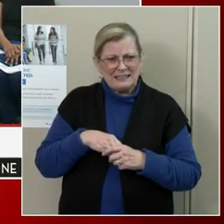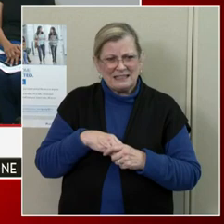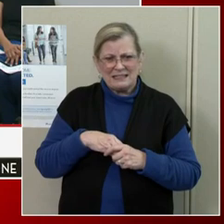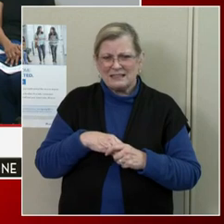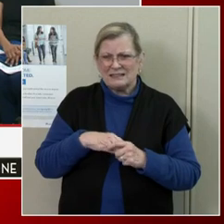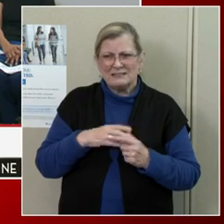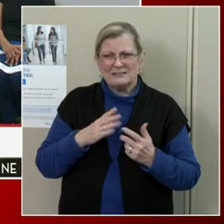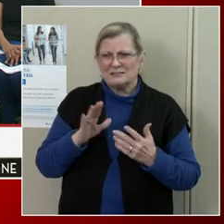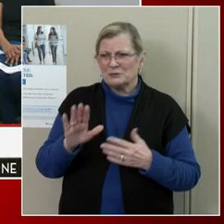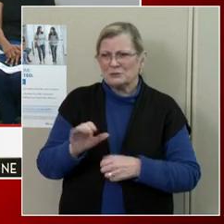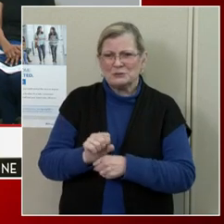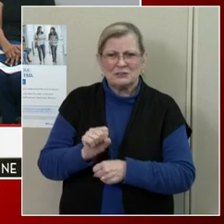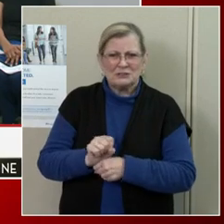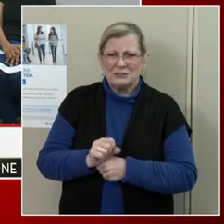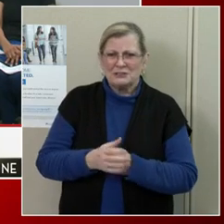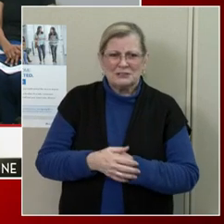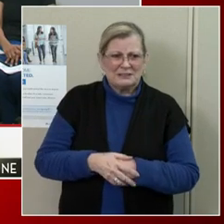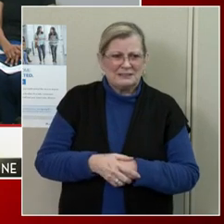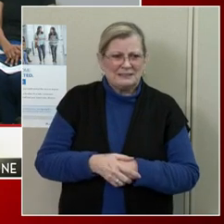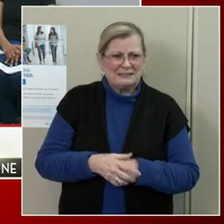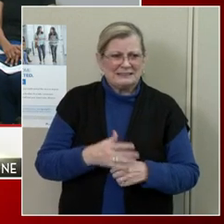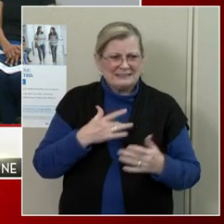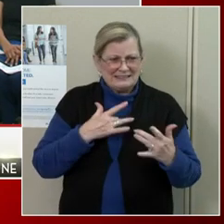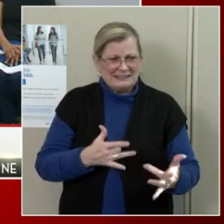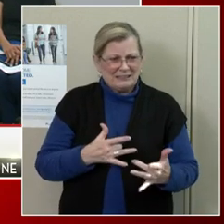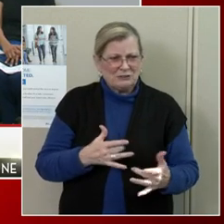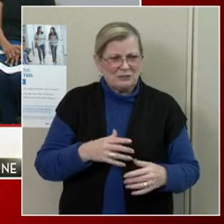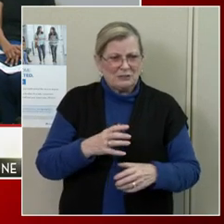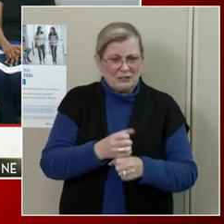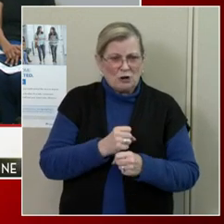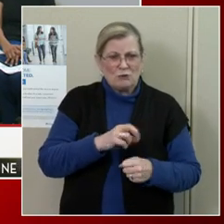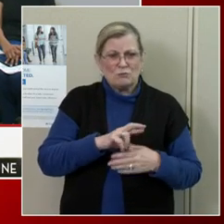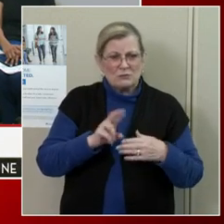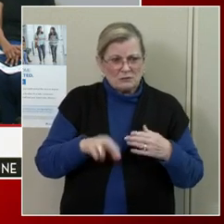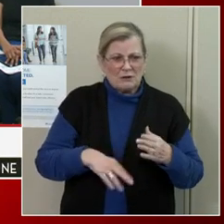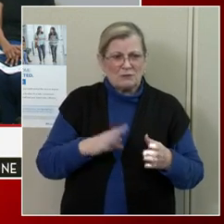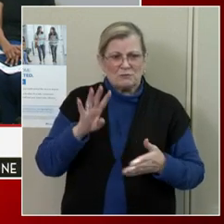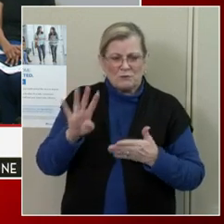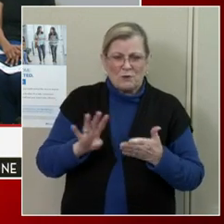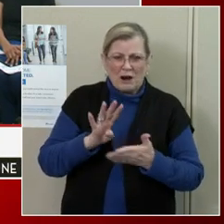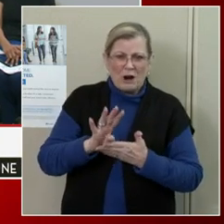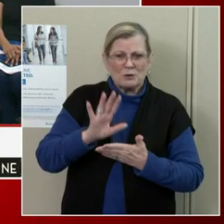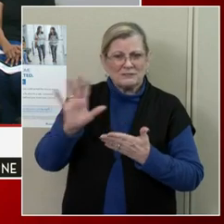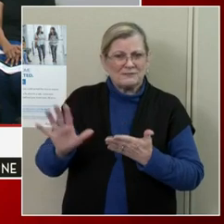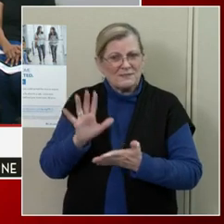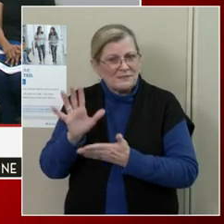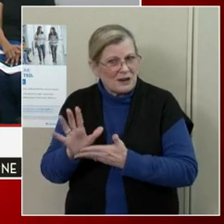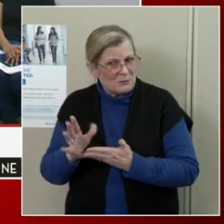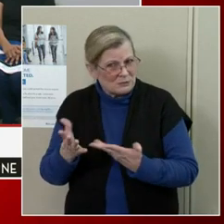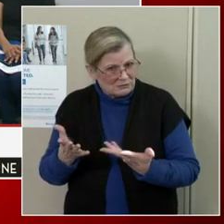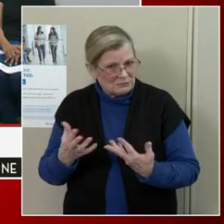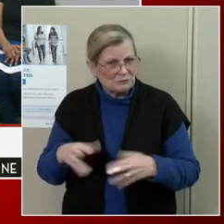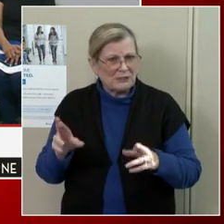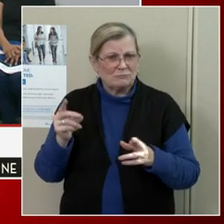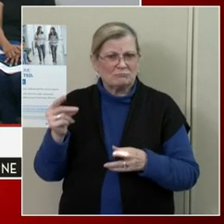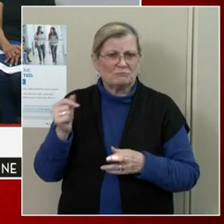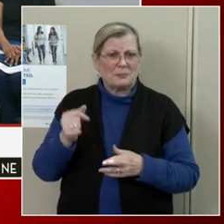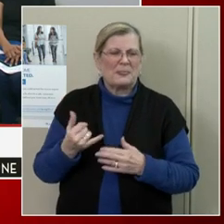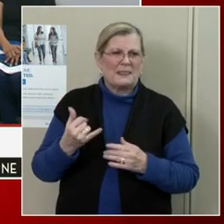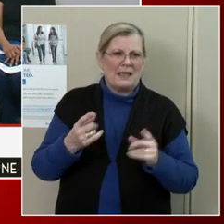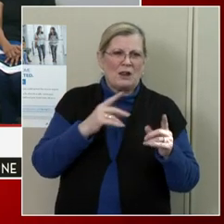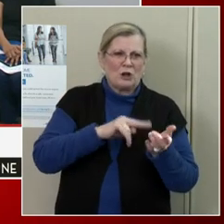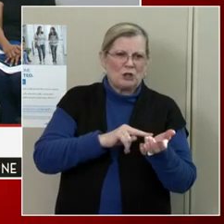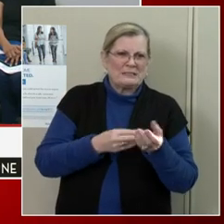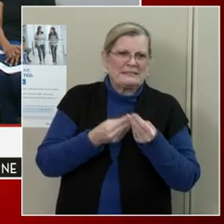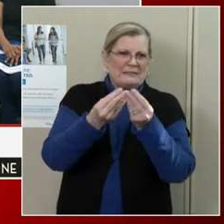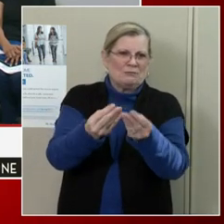4 or 5 hours. You can get a video visit or an in-person visit if you prefer with an emergency medicine or family practice doc. So thank